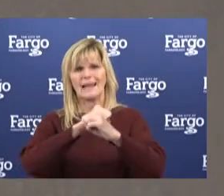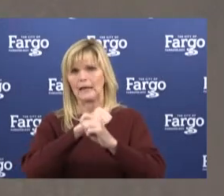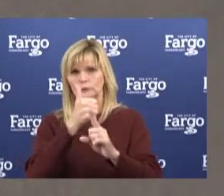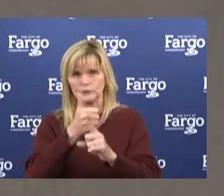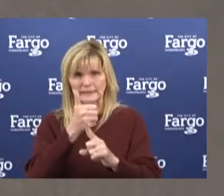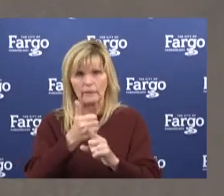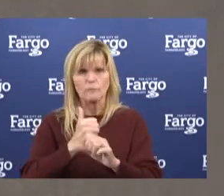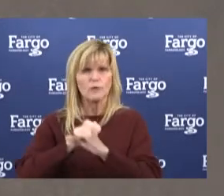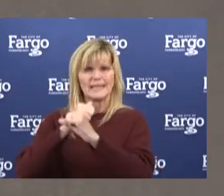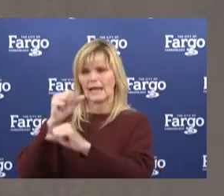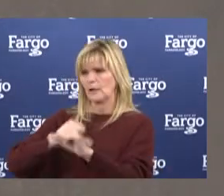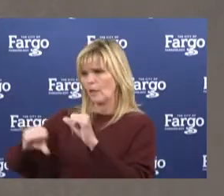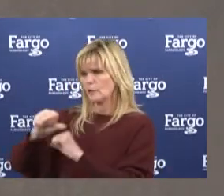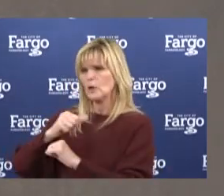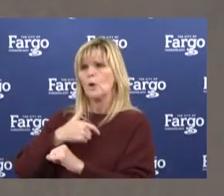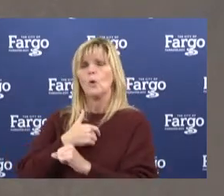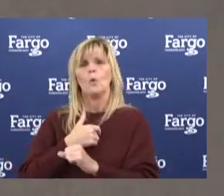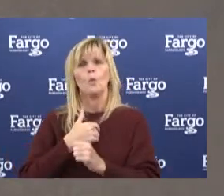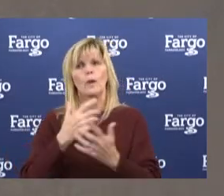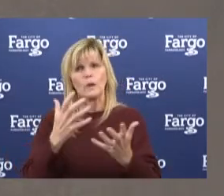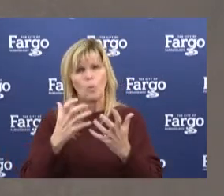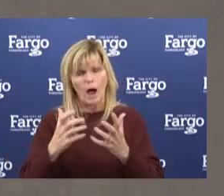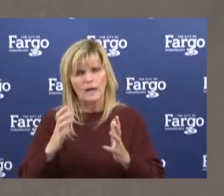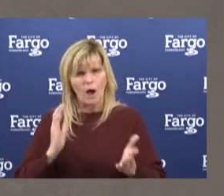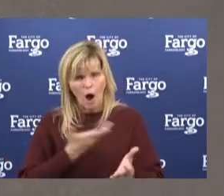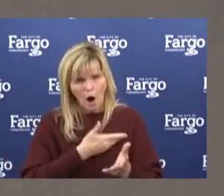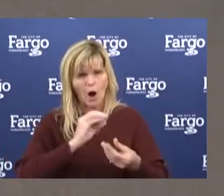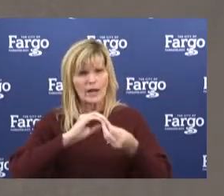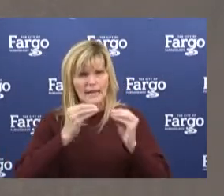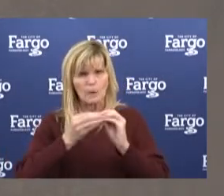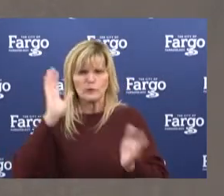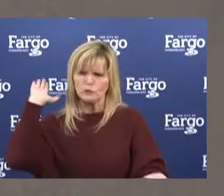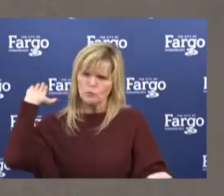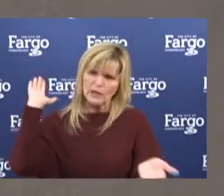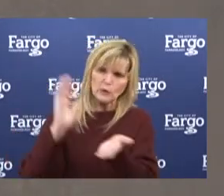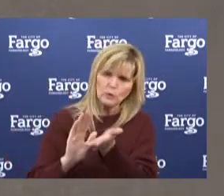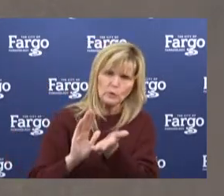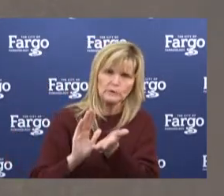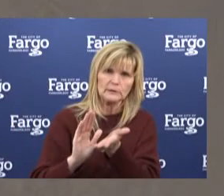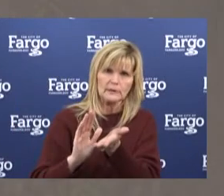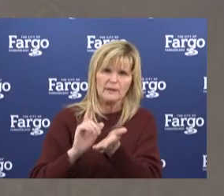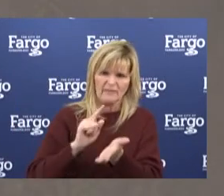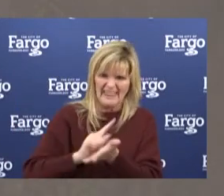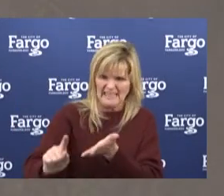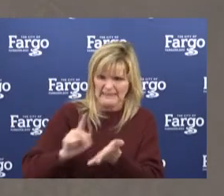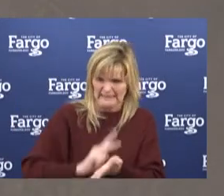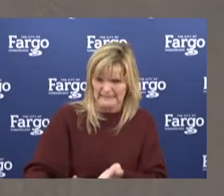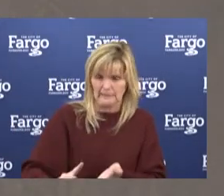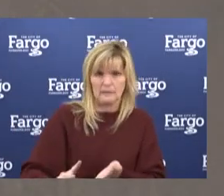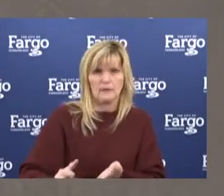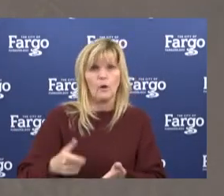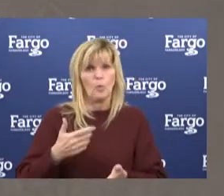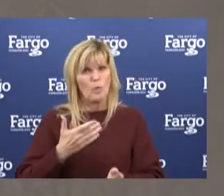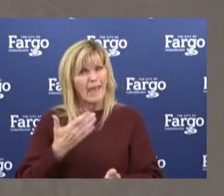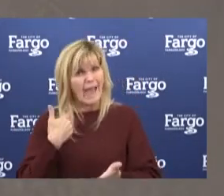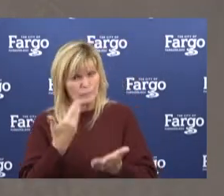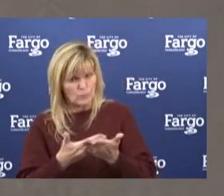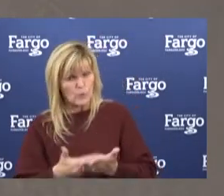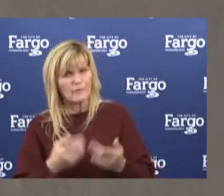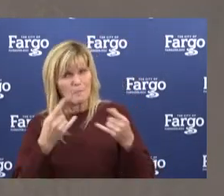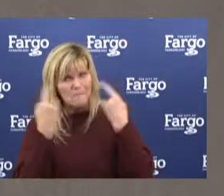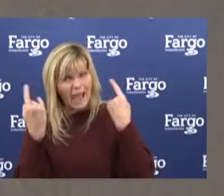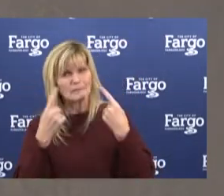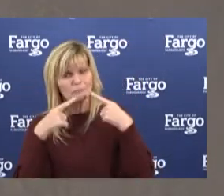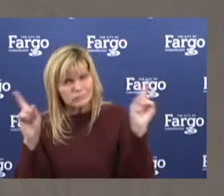another. We'd like to drive the numbers on this virus down over the next 2 weeks, and we have evidence it does work. CDC Director